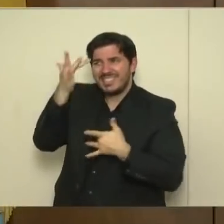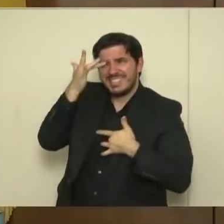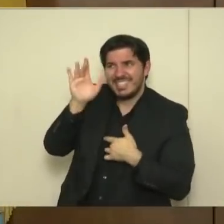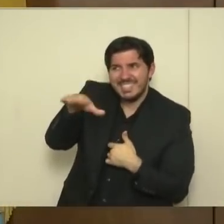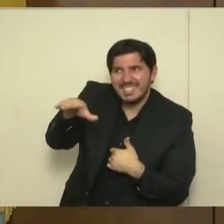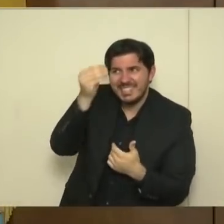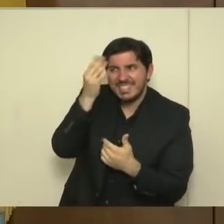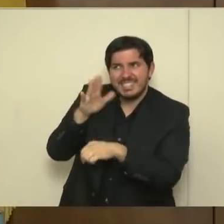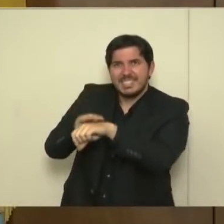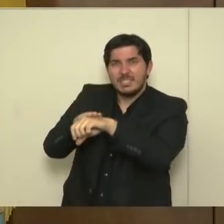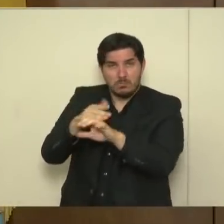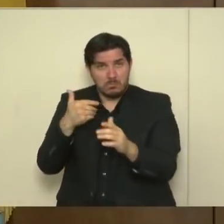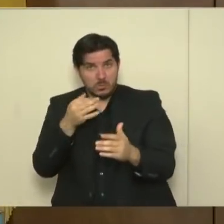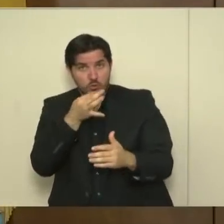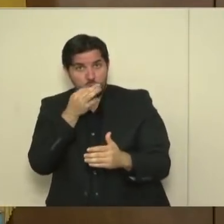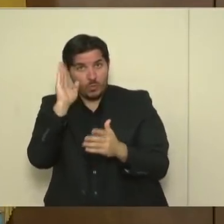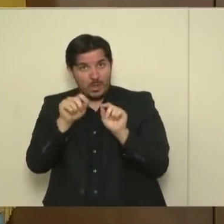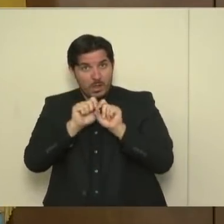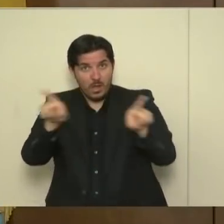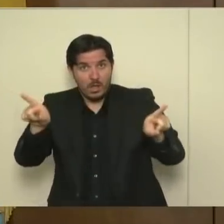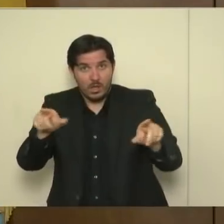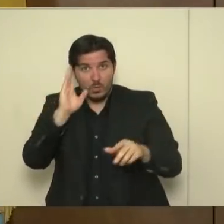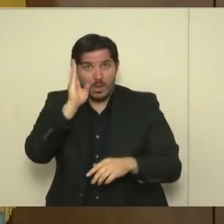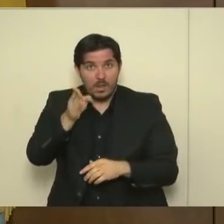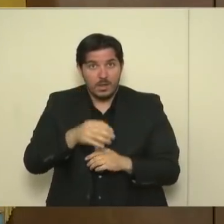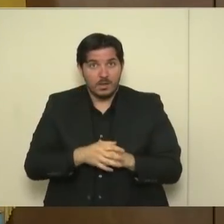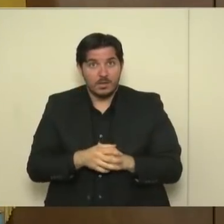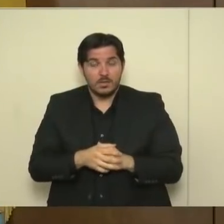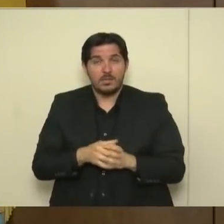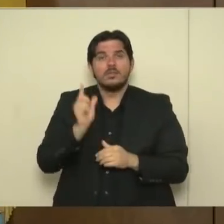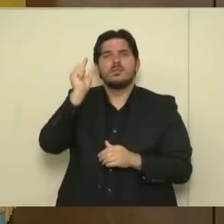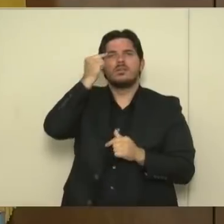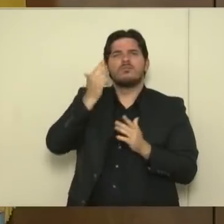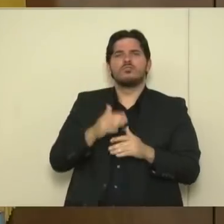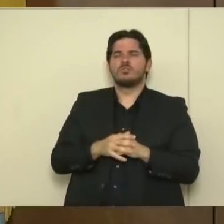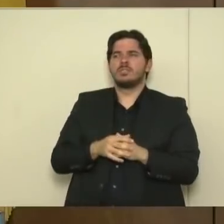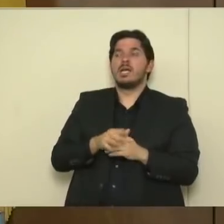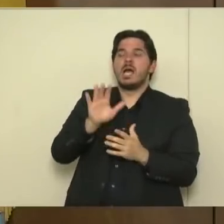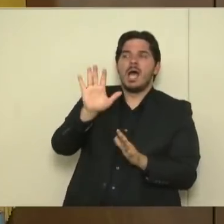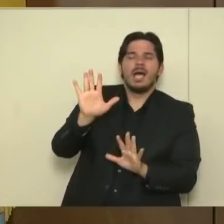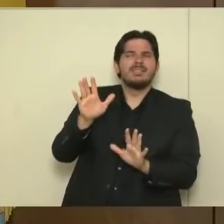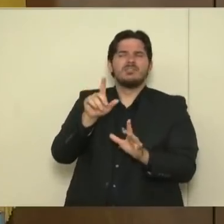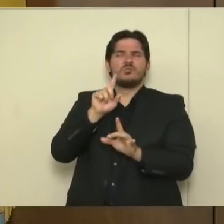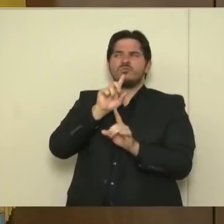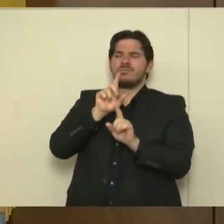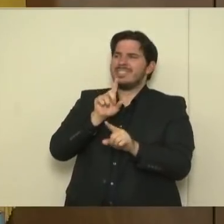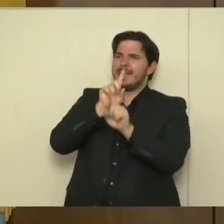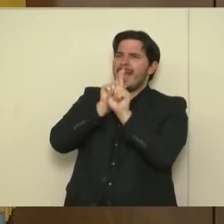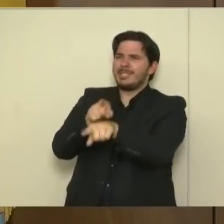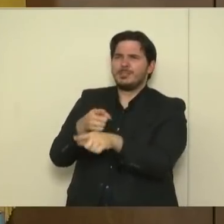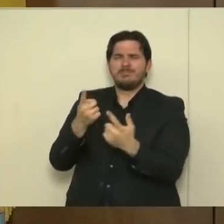Answer for you about whether we're close. I am